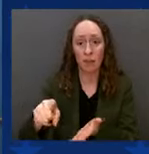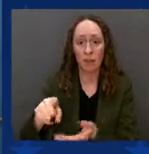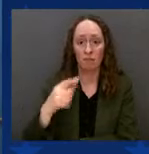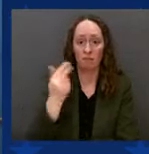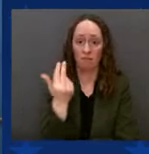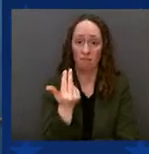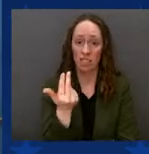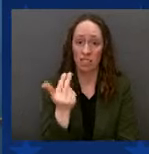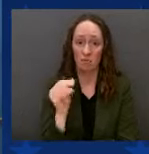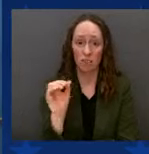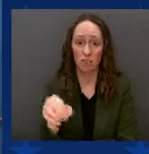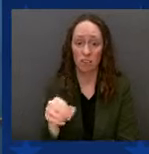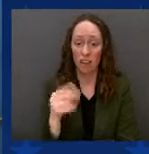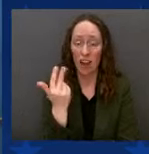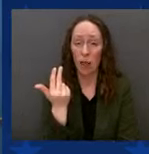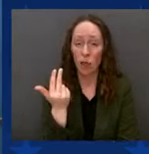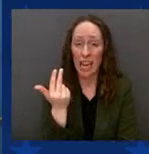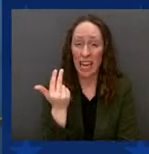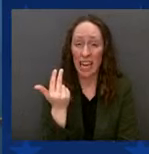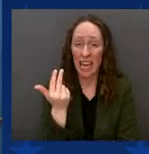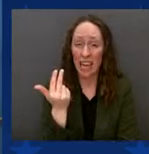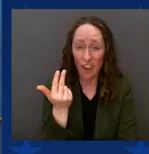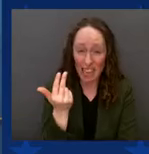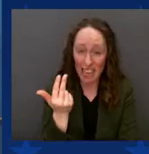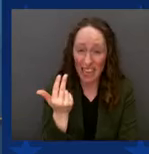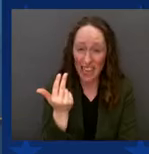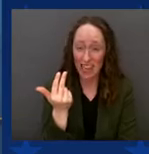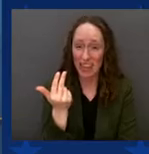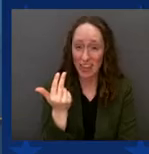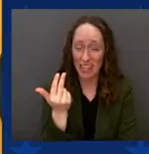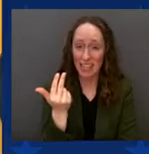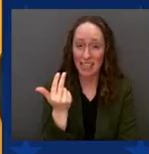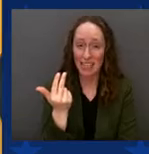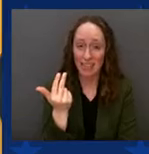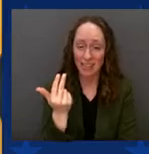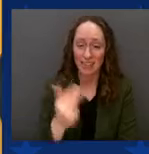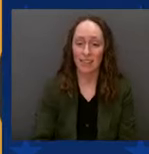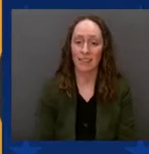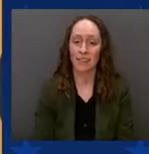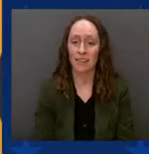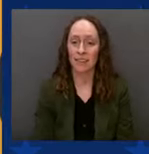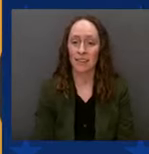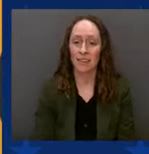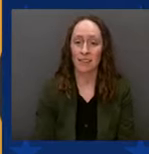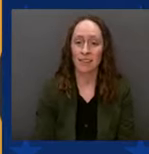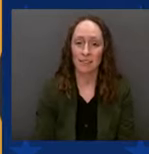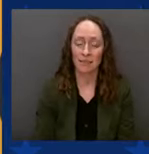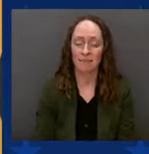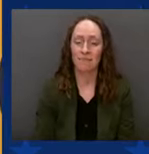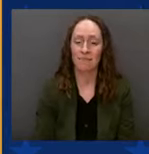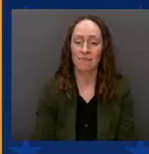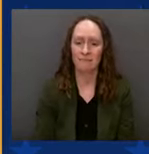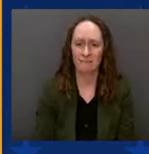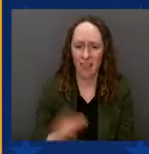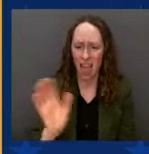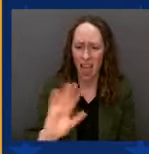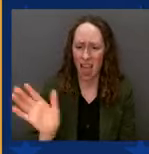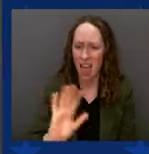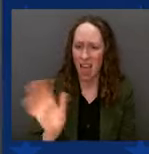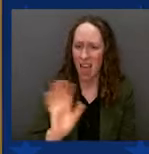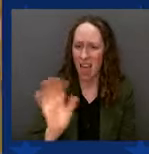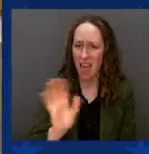or a firefighter or any of you in this room. So my plan is to make sure the corporations begin to pay their fair